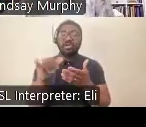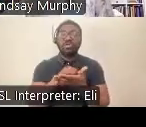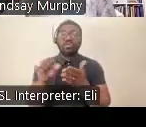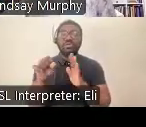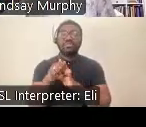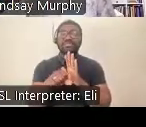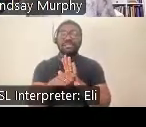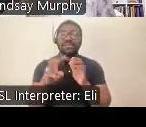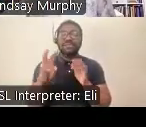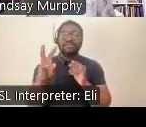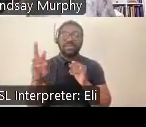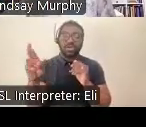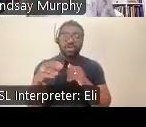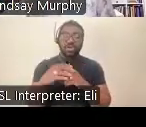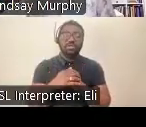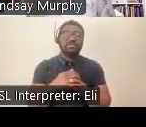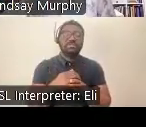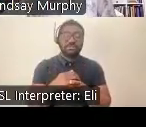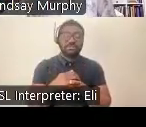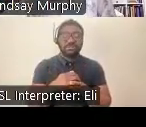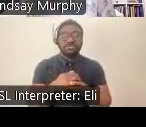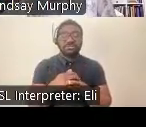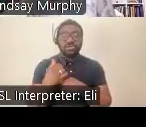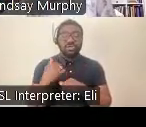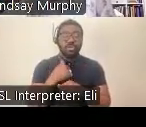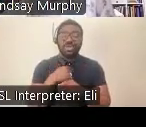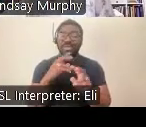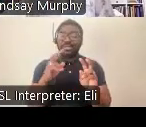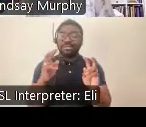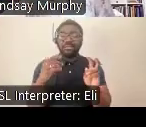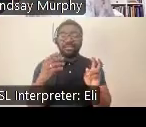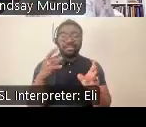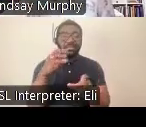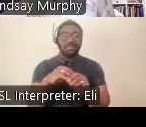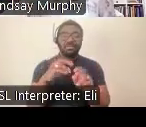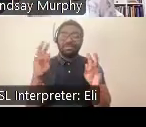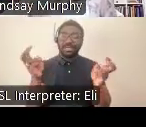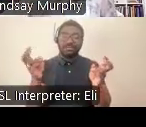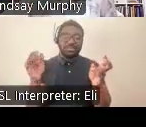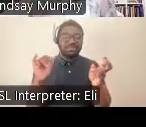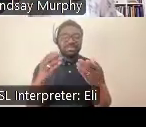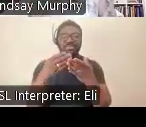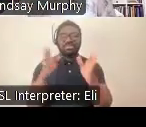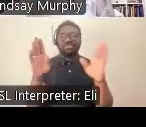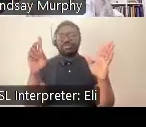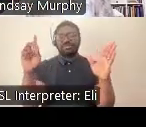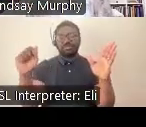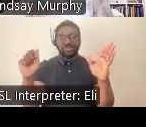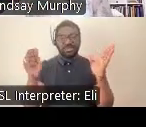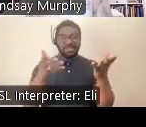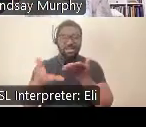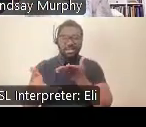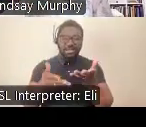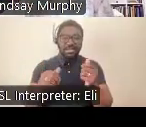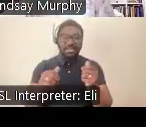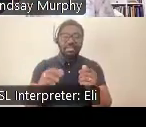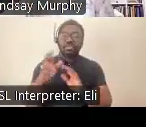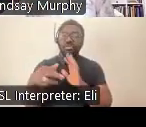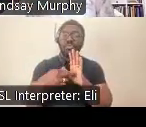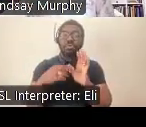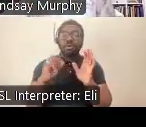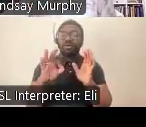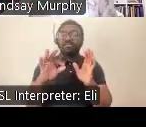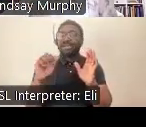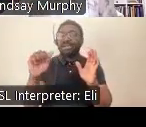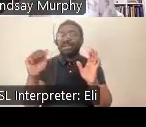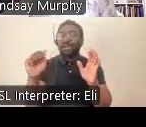Rehabilitation. So we've covered topics, everything from just general disability etiquette to the role of AI and